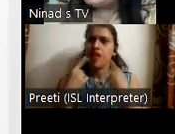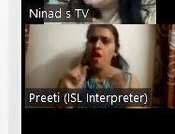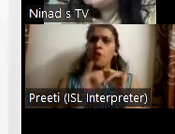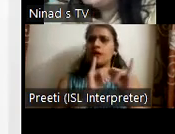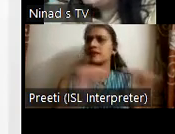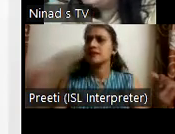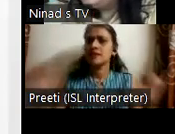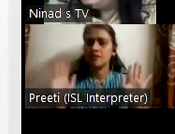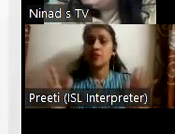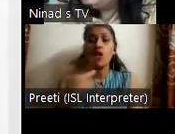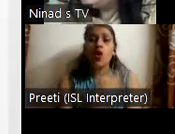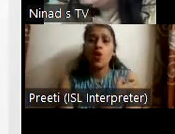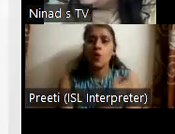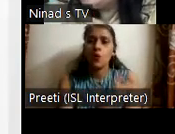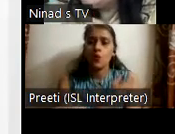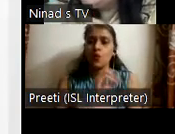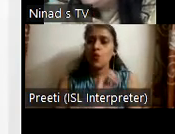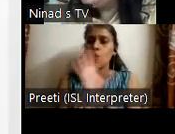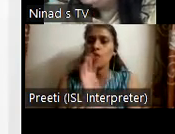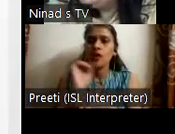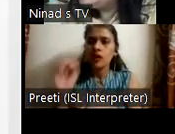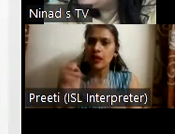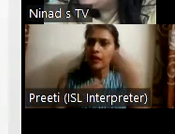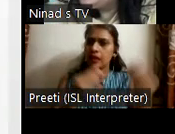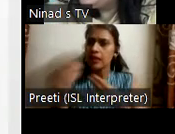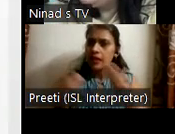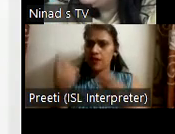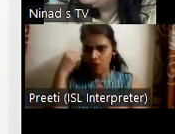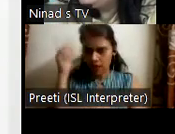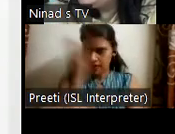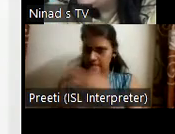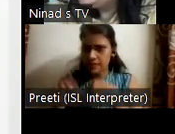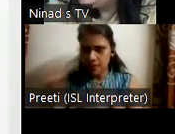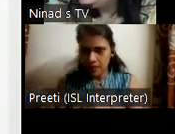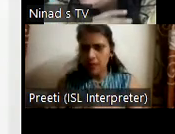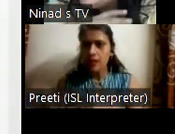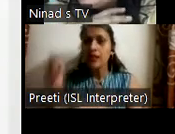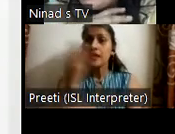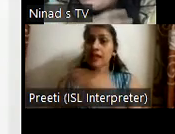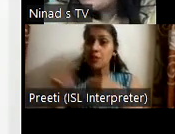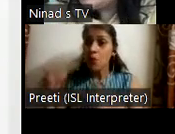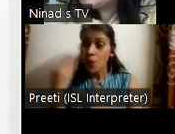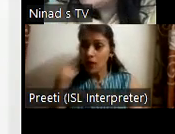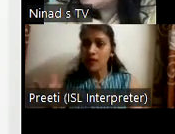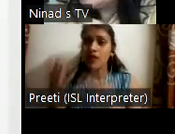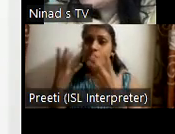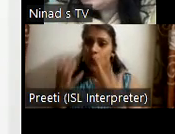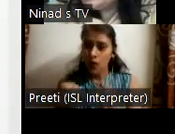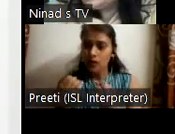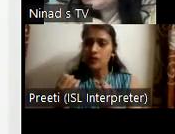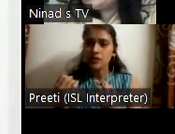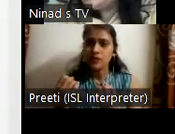COVID vaccination was not given to the people with disability, and people with disability went to all